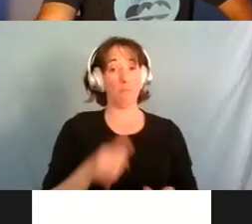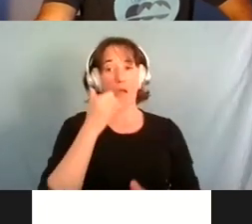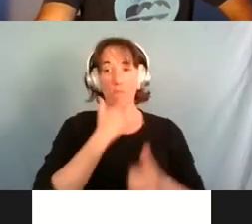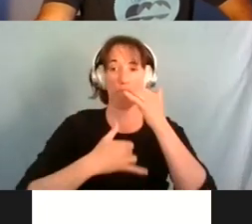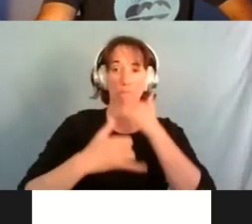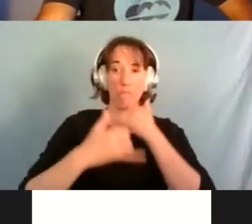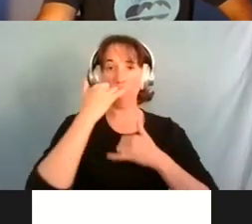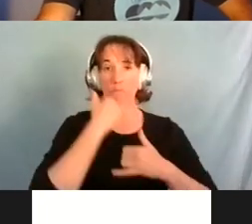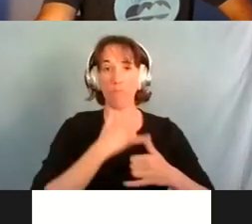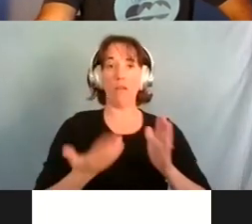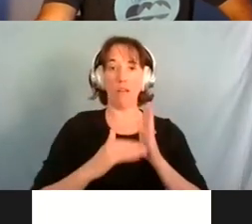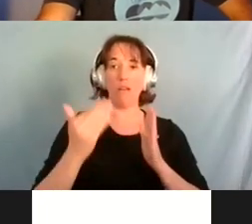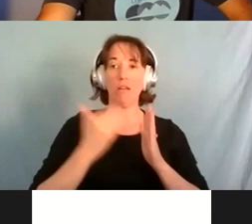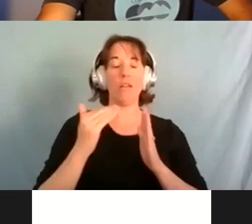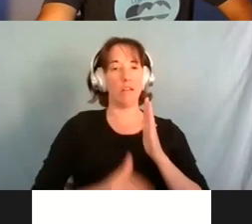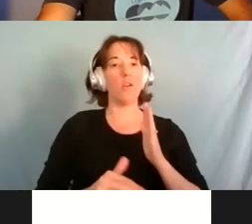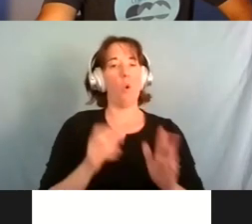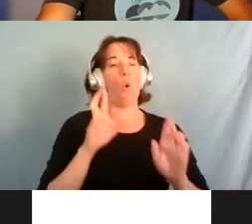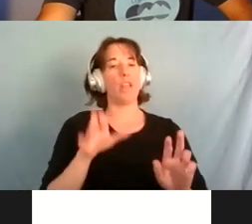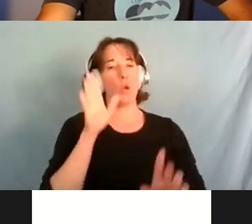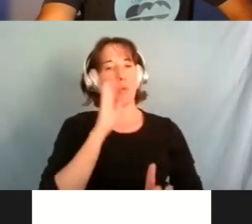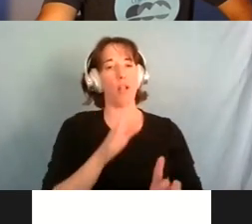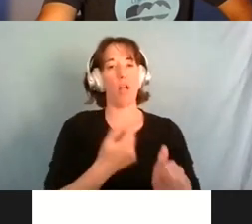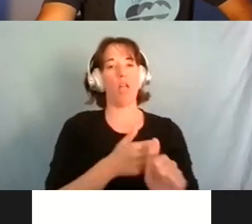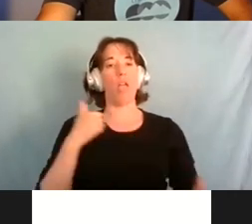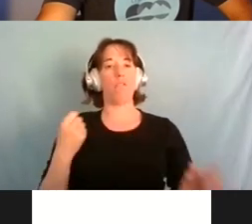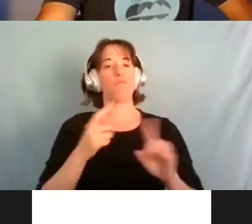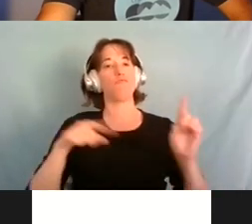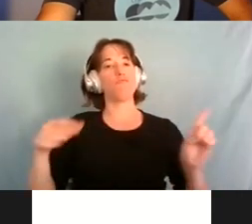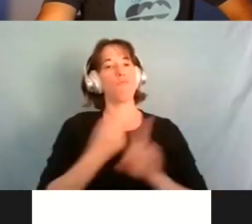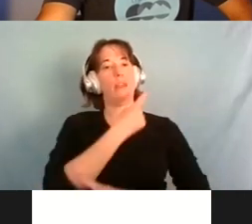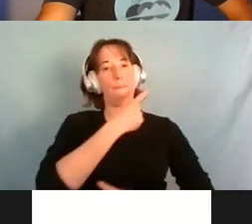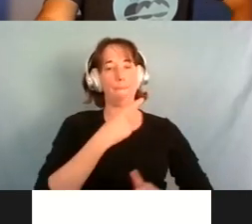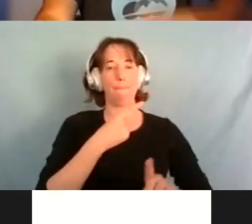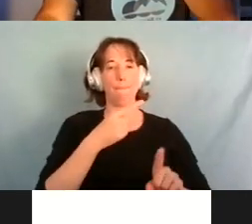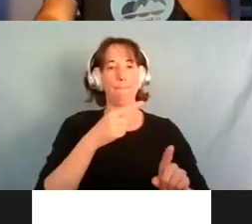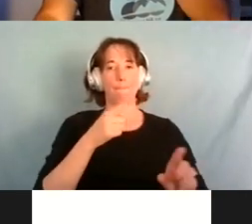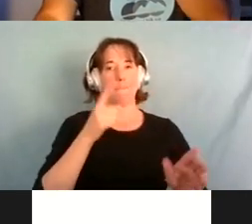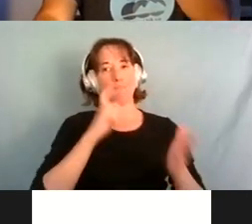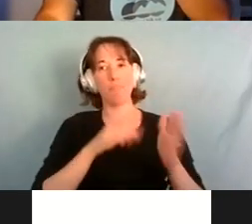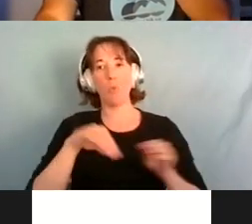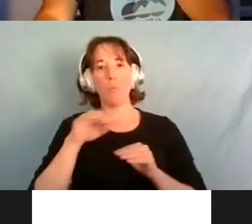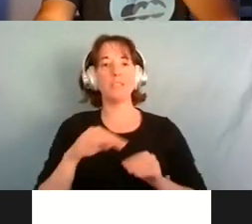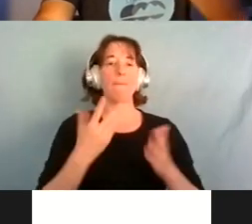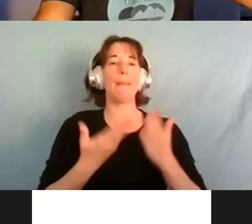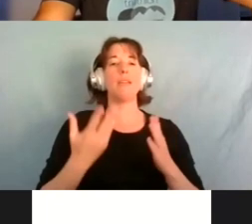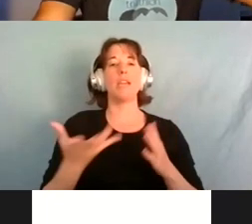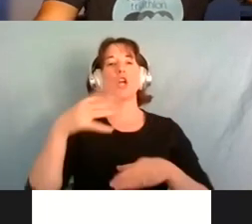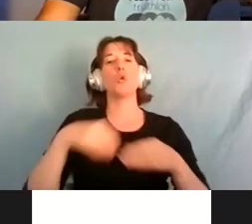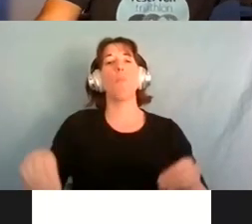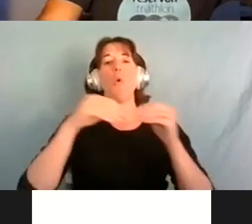and start doing more good movements, like actually shooting its gun at an